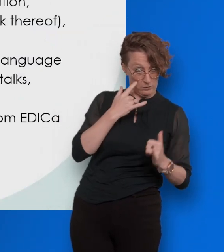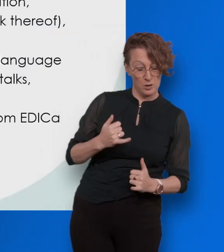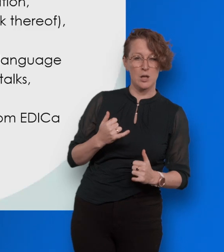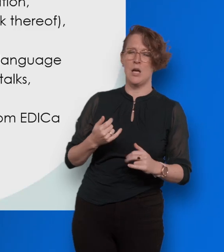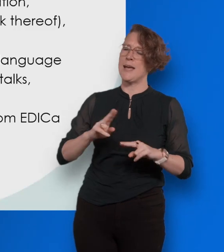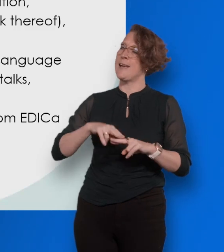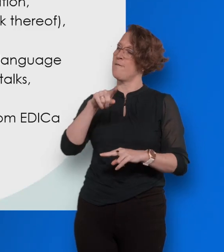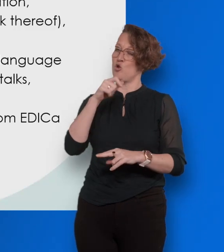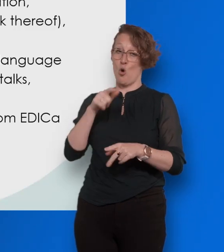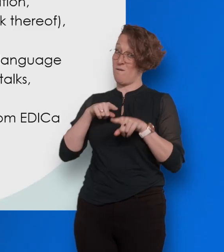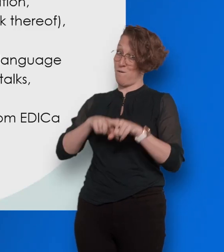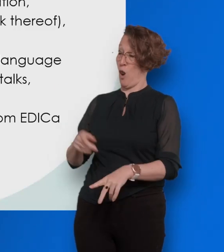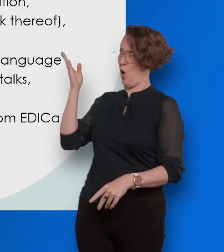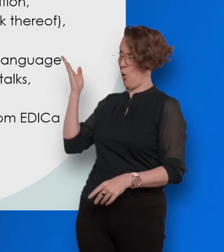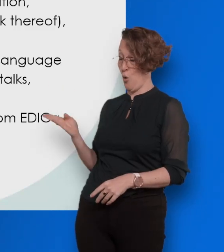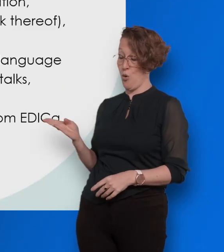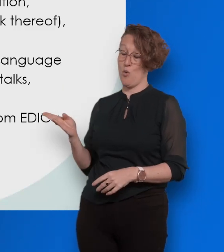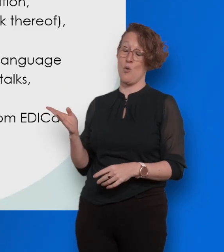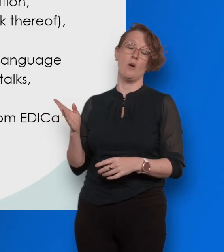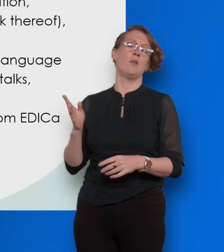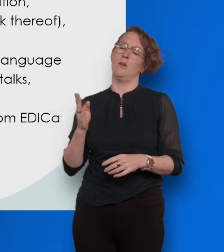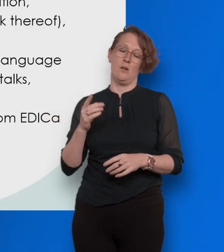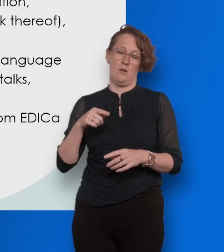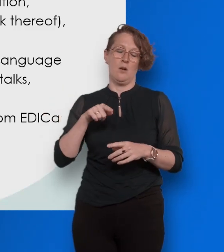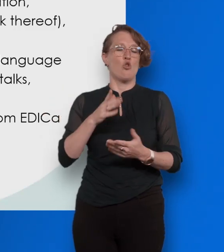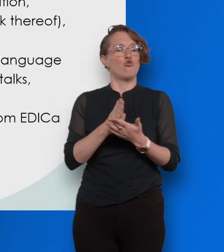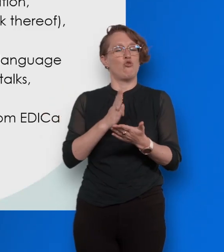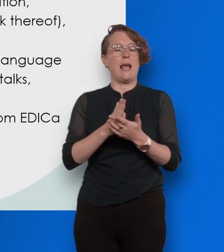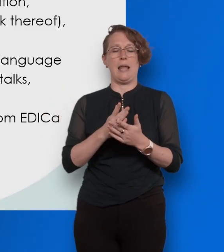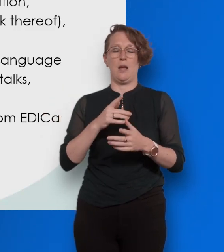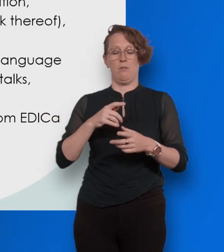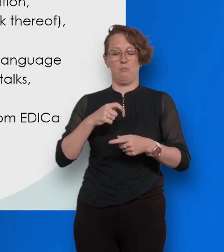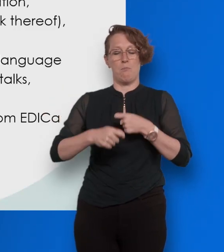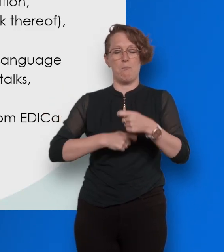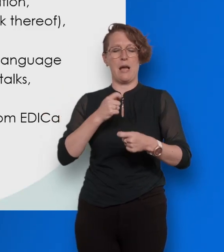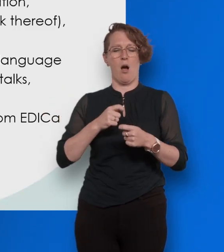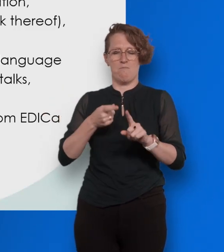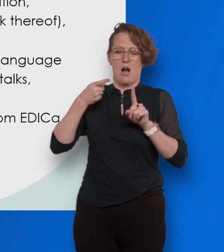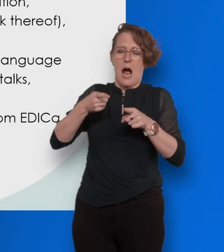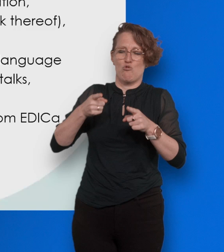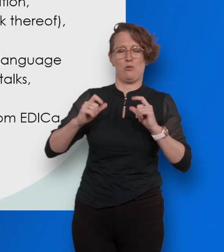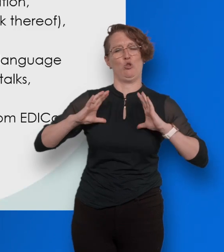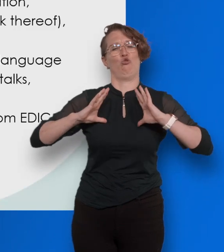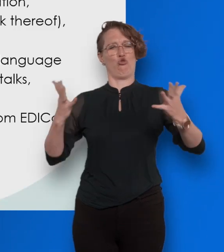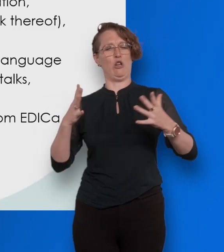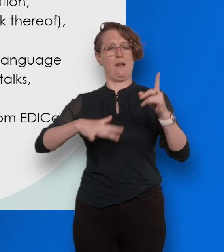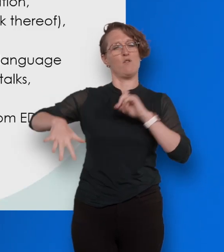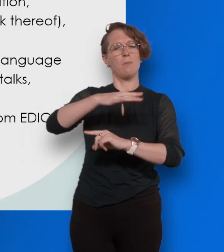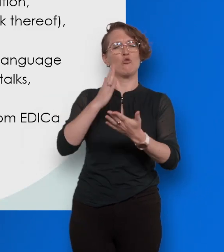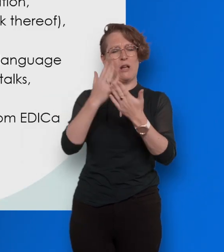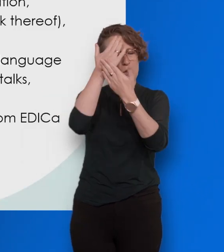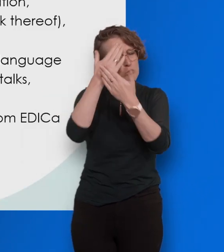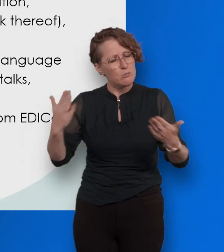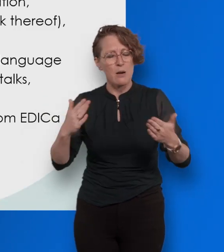you do not adhere to this code, where we try to create a harassment-free experience, where we are respectful with each other in the way we ask questions